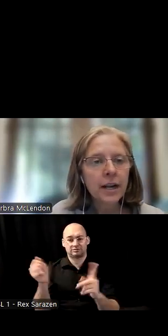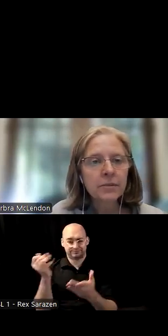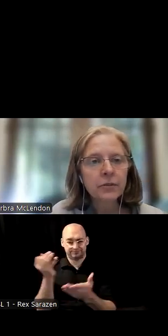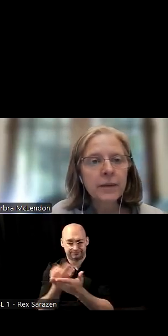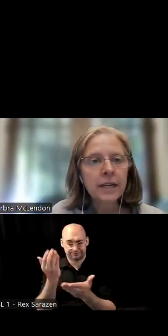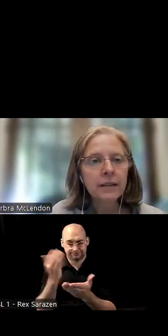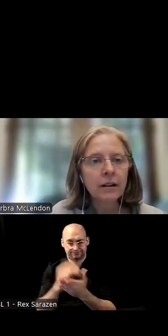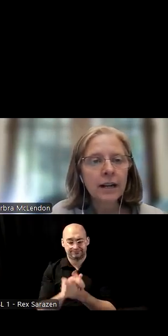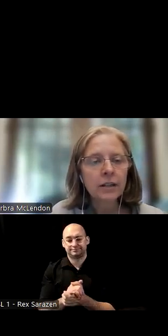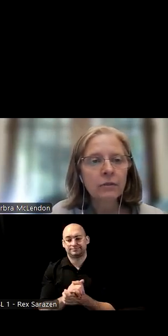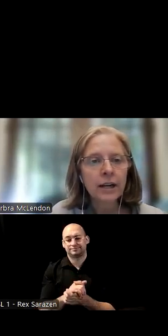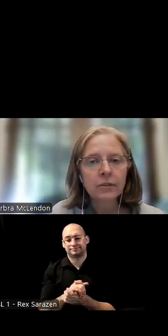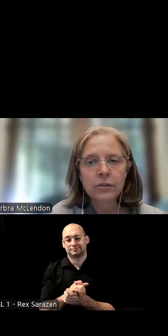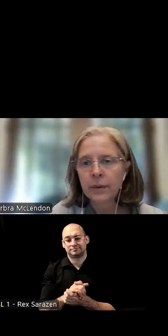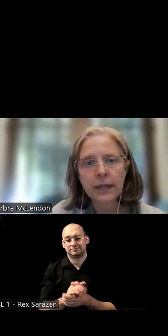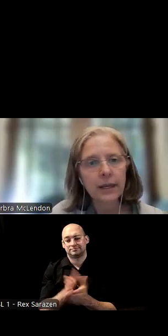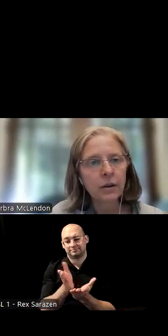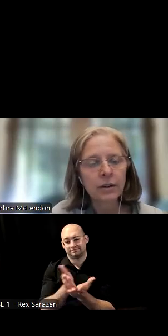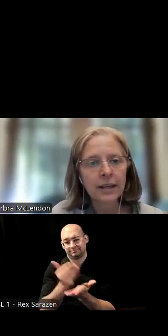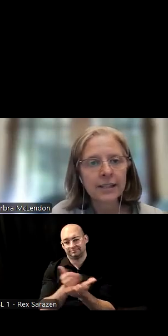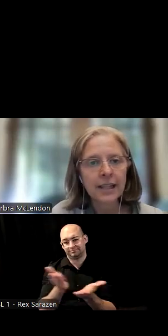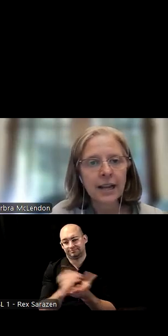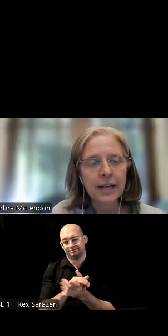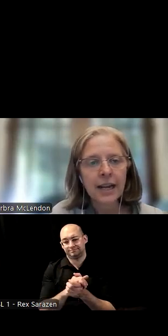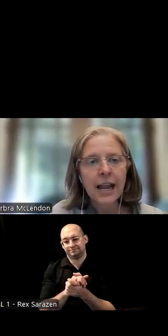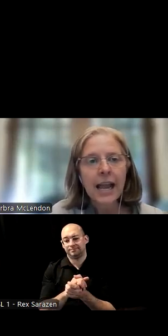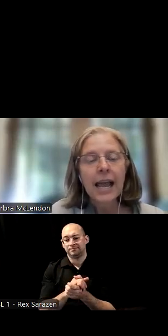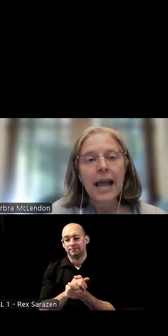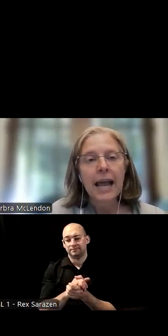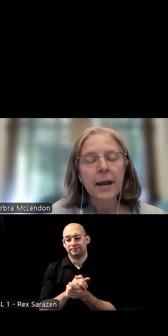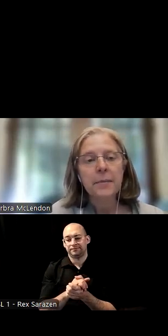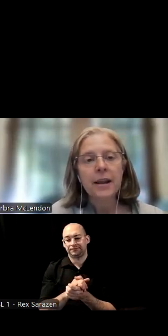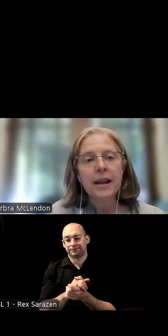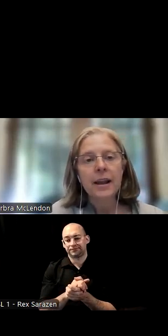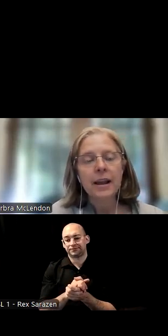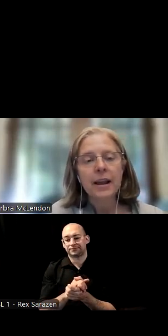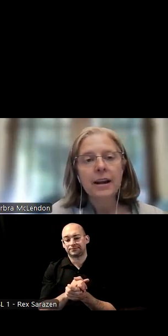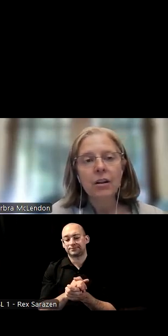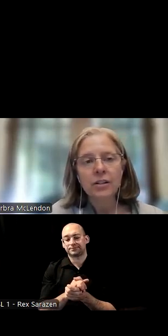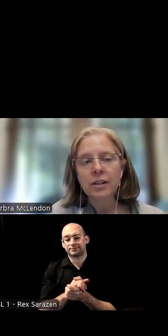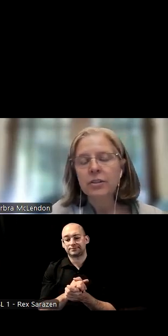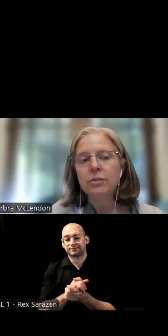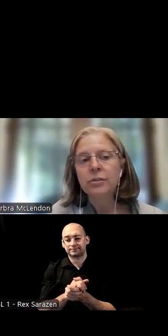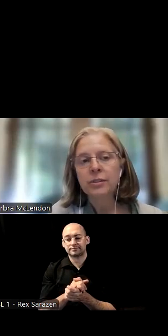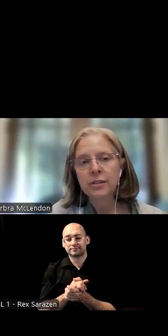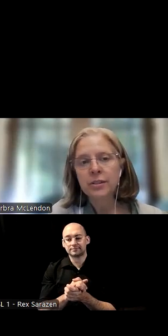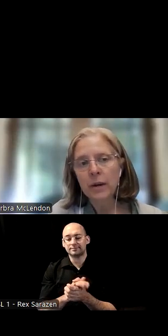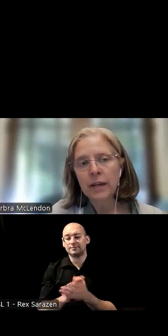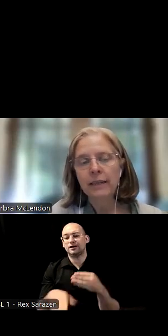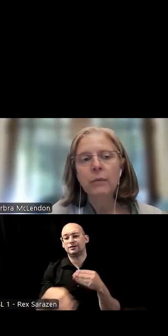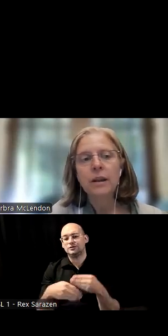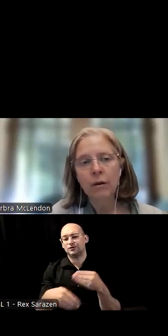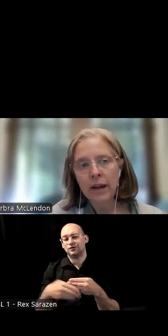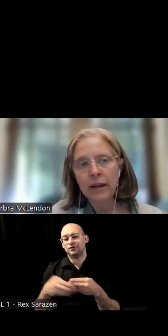budget items for me, and then I'll hand it over to Andrew so we can go to the next slide. And also to Susan's